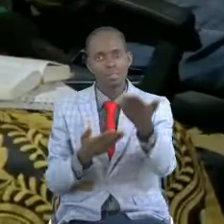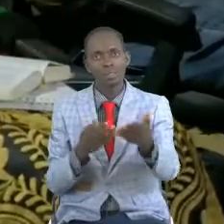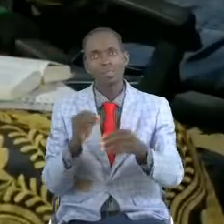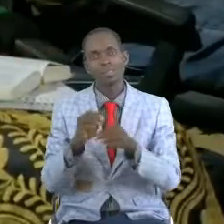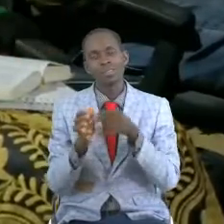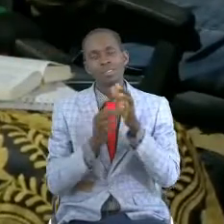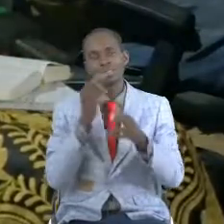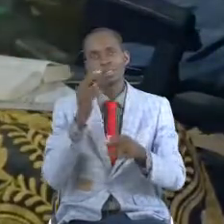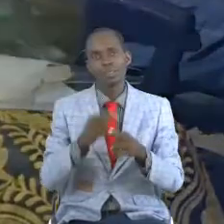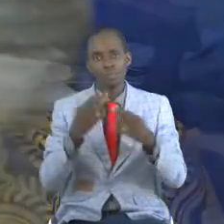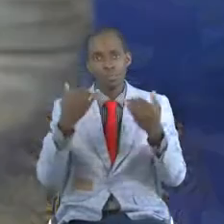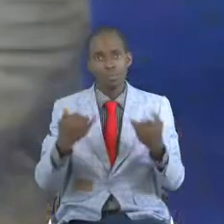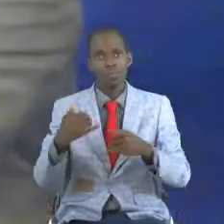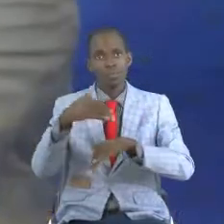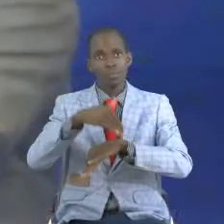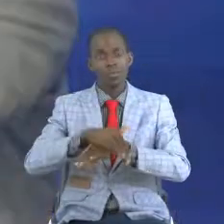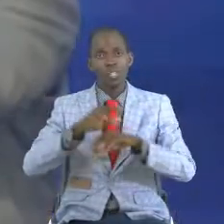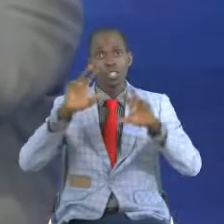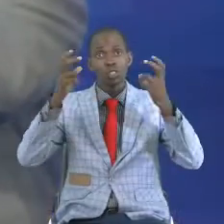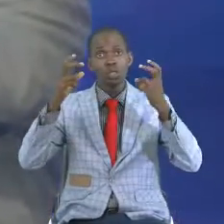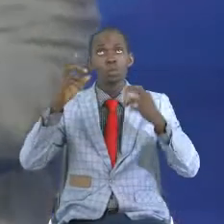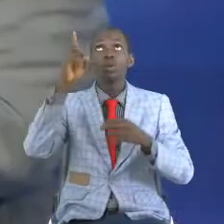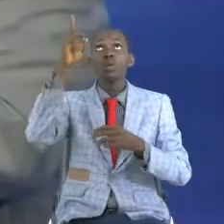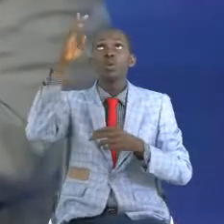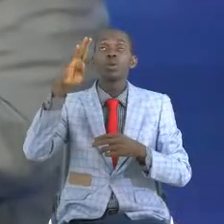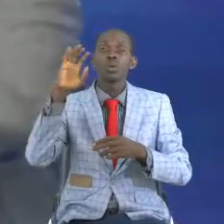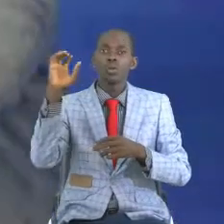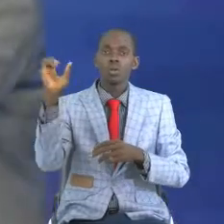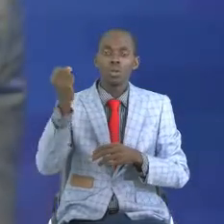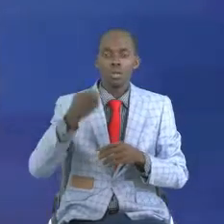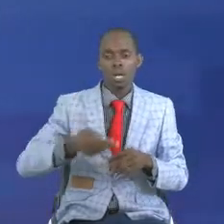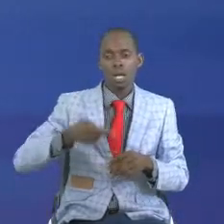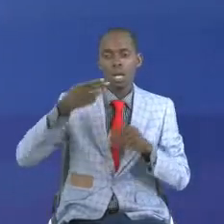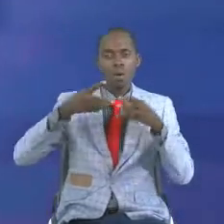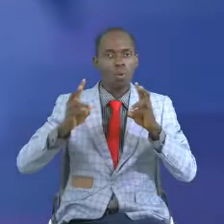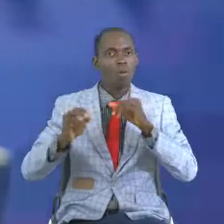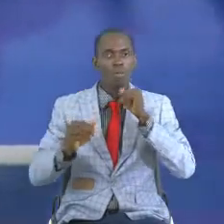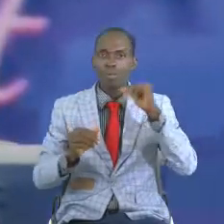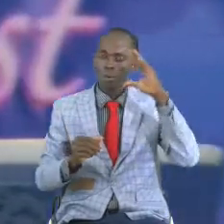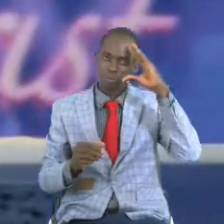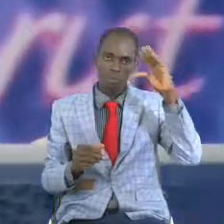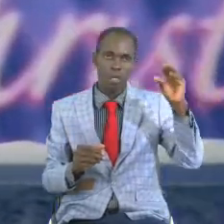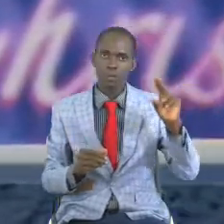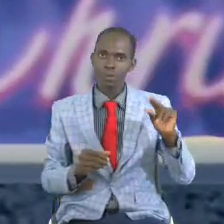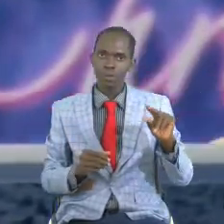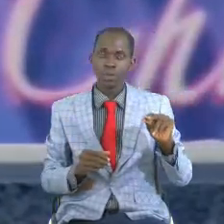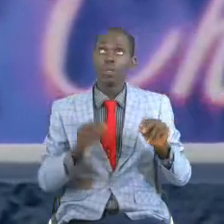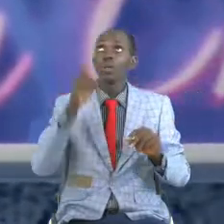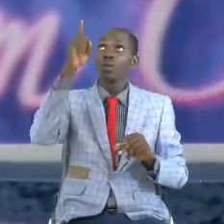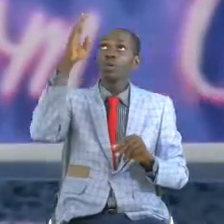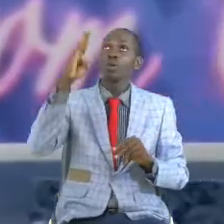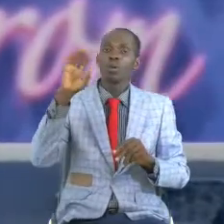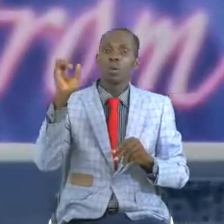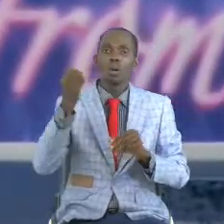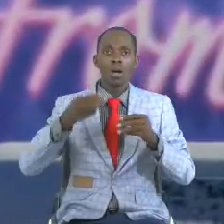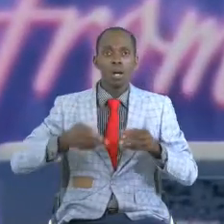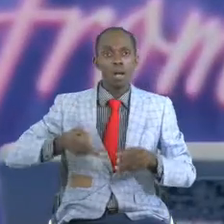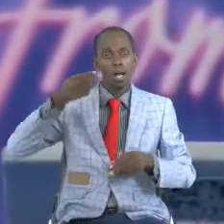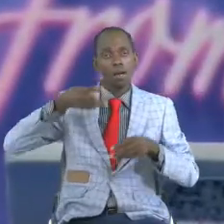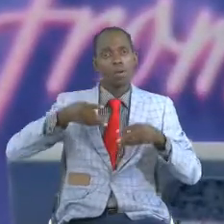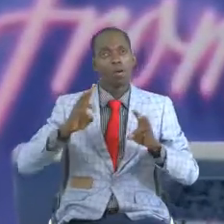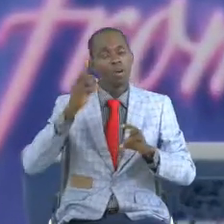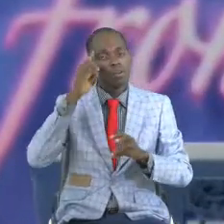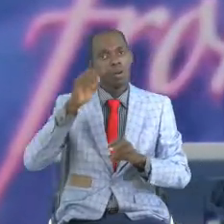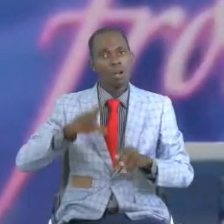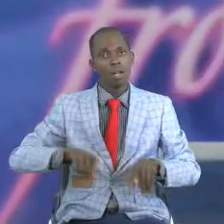Tonight, God's highway, not man's highway, God's highway for a lifetime